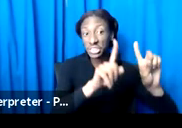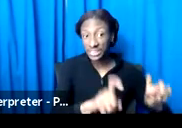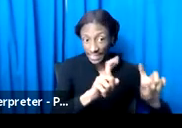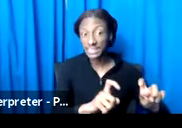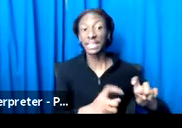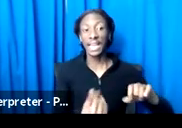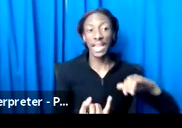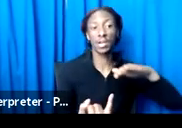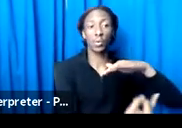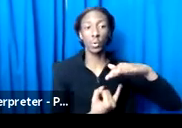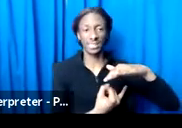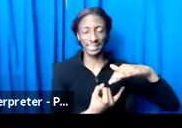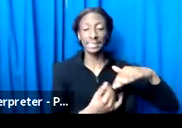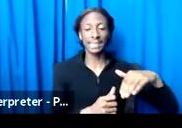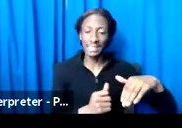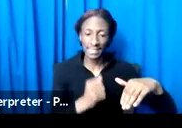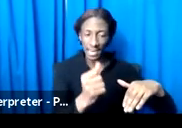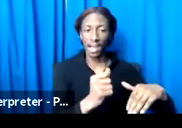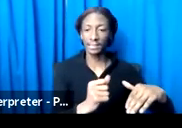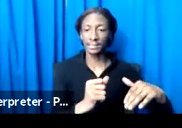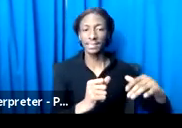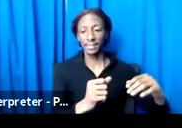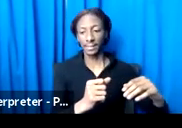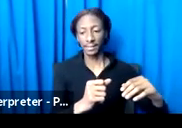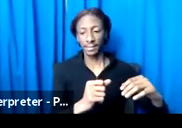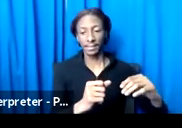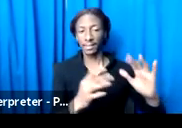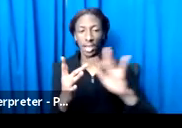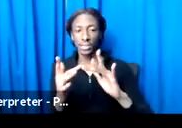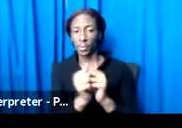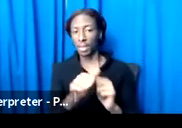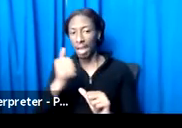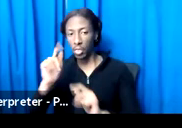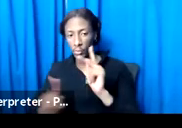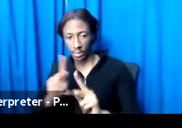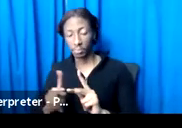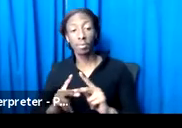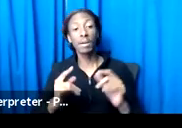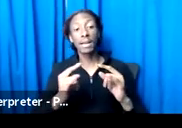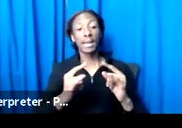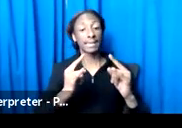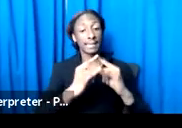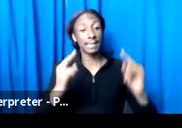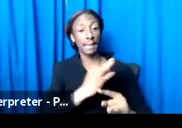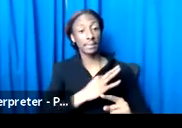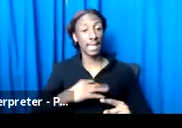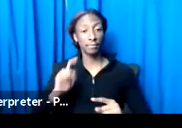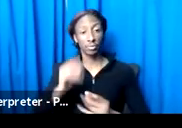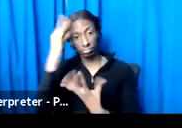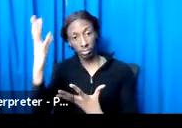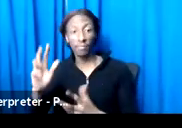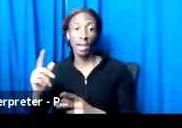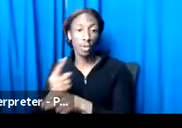any unvaccinated close contacts of people with symptoms. Camp administrators should also notify the appropriate family members of all